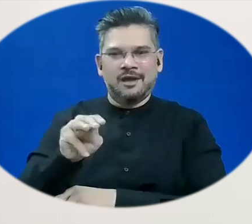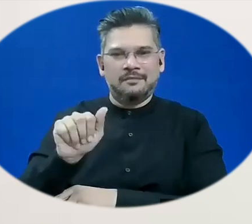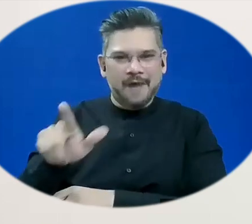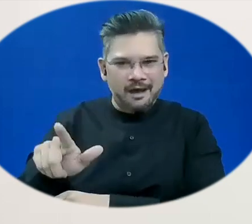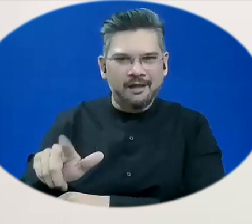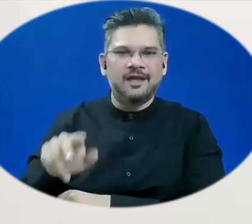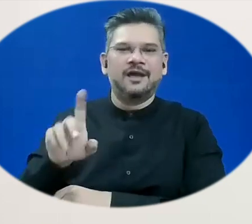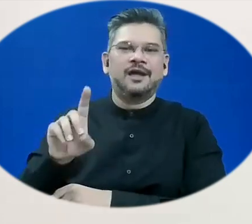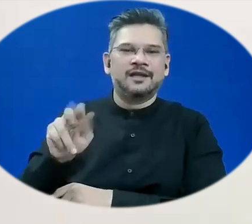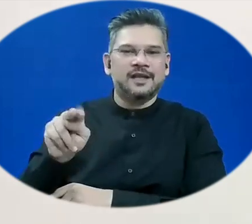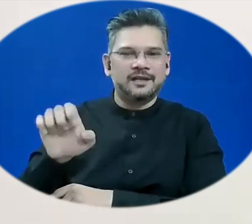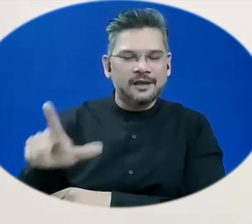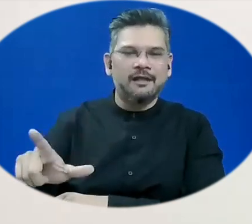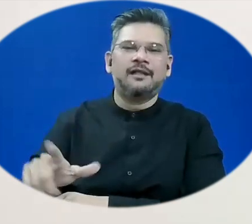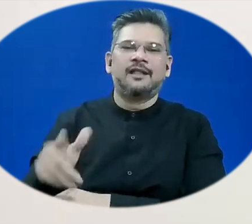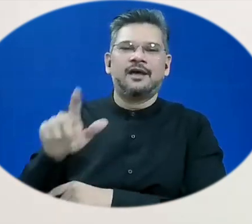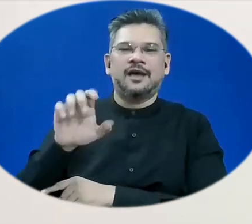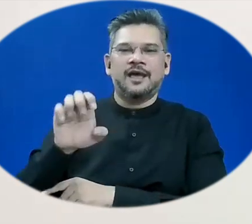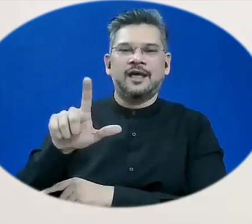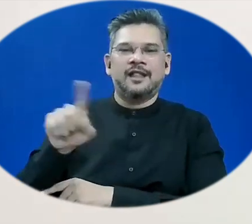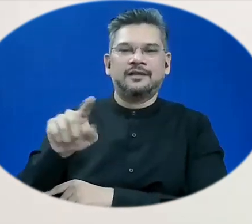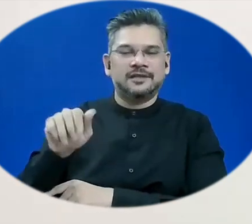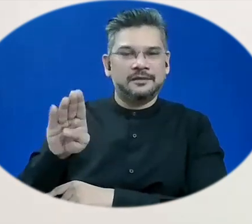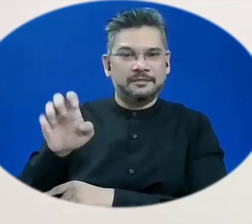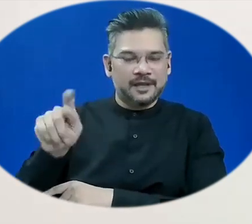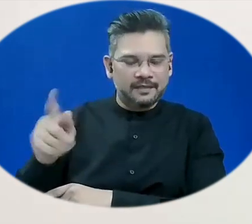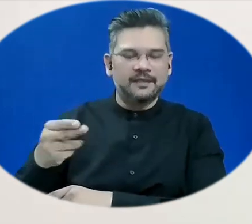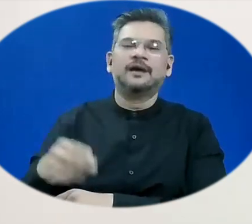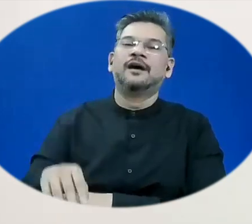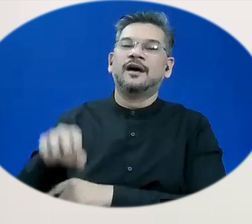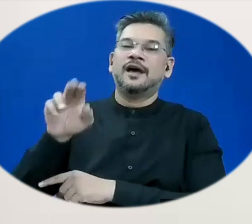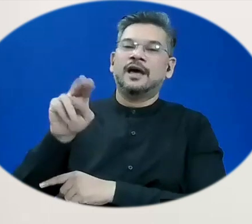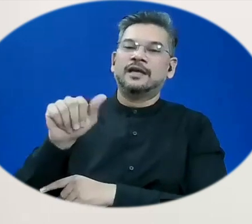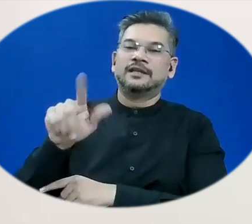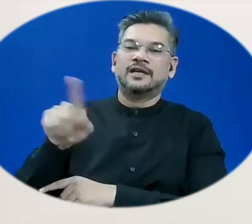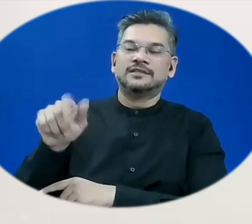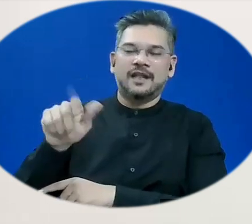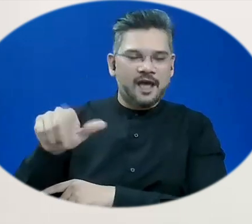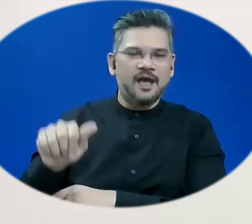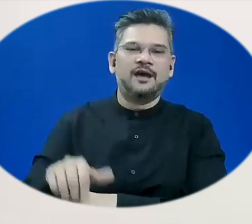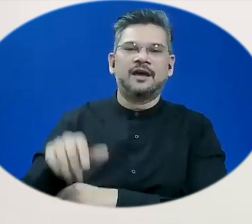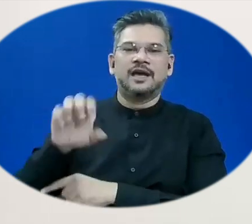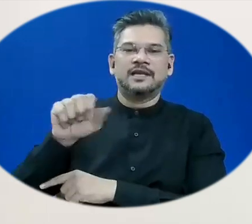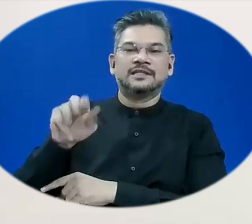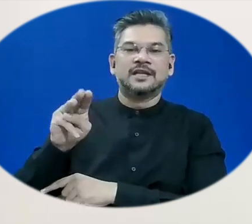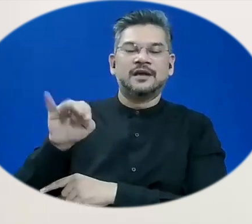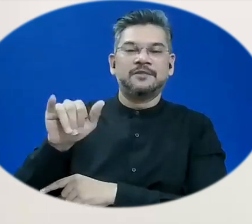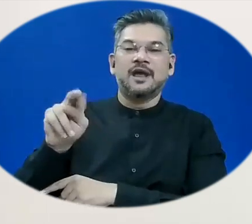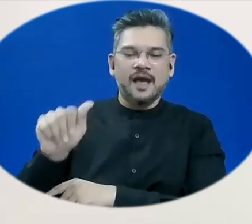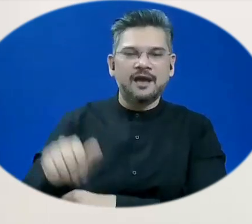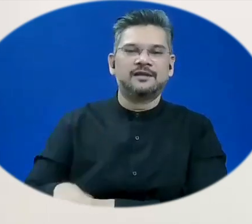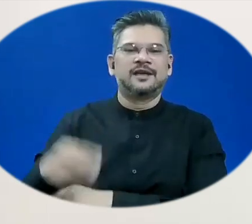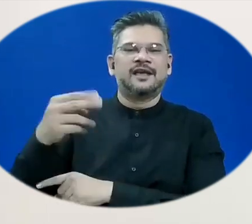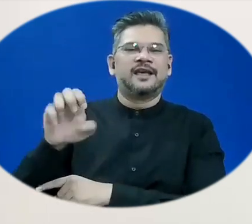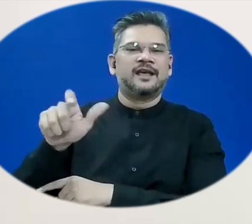Daniel, Elizabeth, Najla, Samiana, and again, Helen. Thank you for sharing your perspectives with us